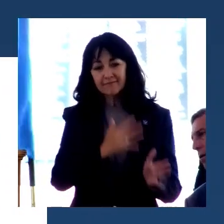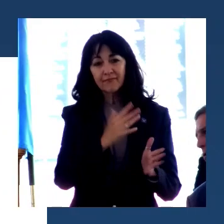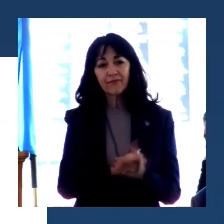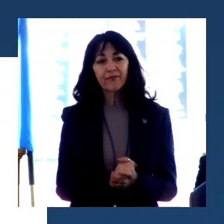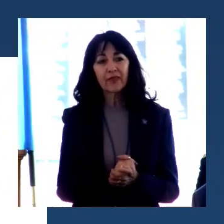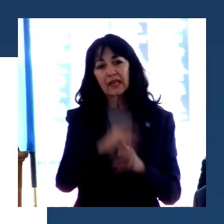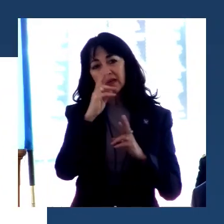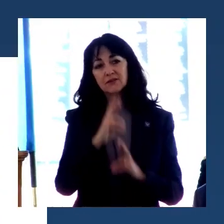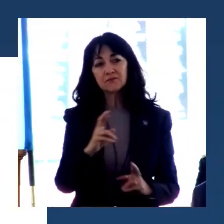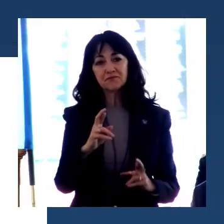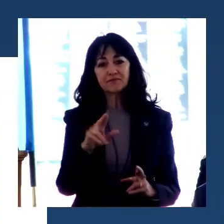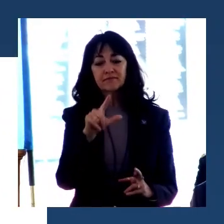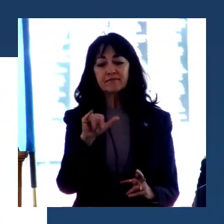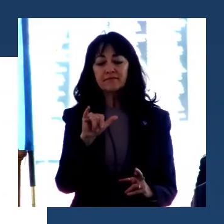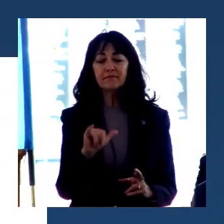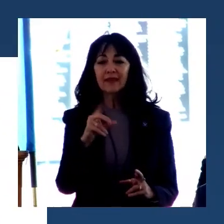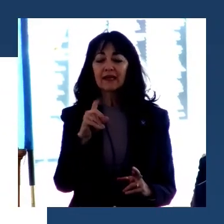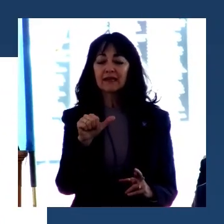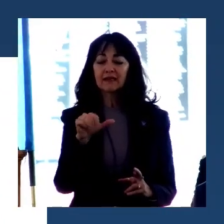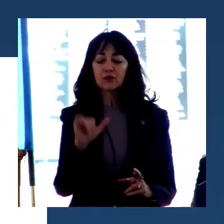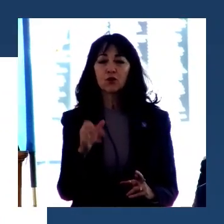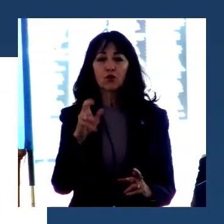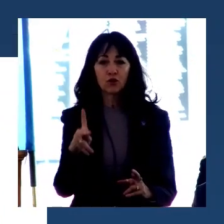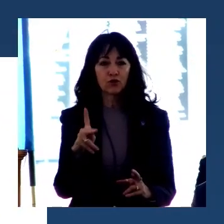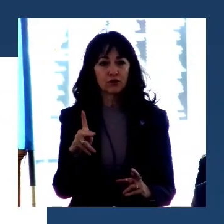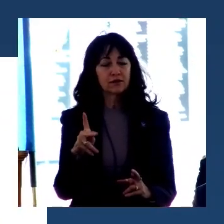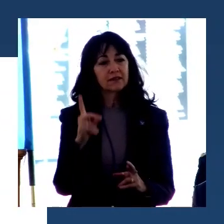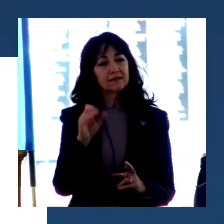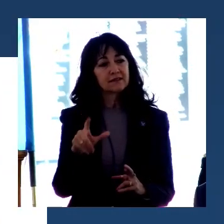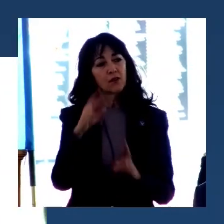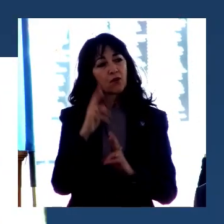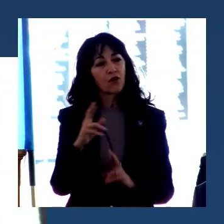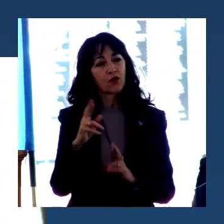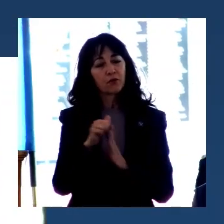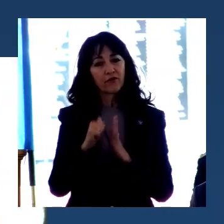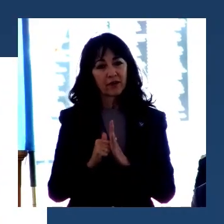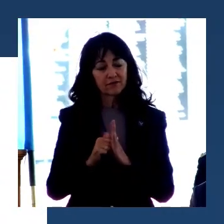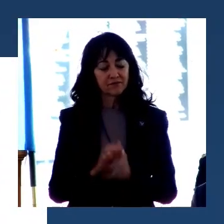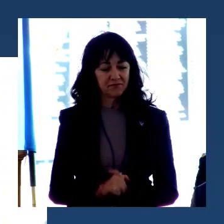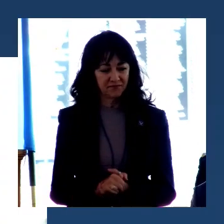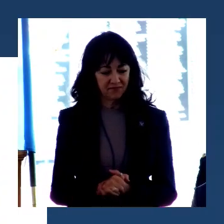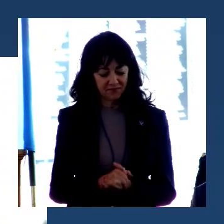The Honorable Lydia York, Delaware Auditor of Accounts.